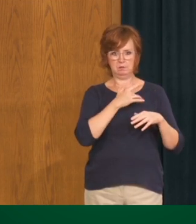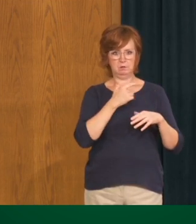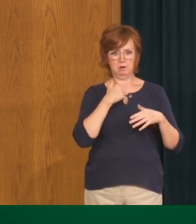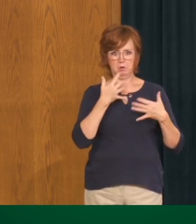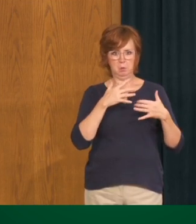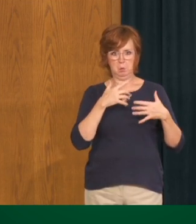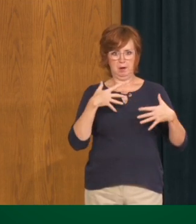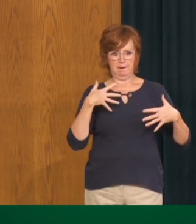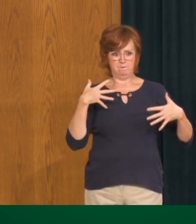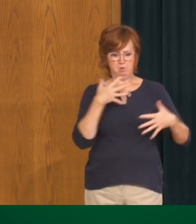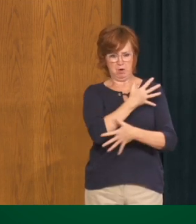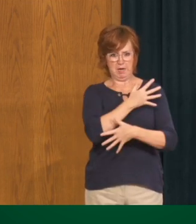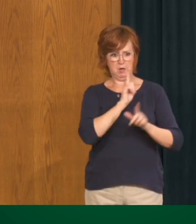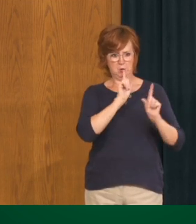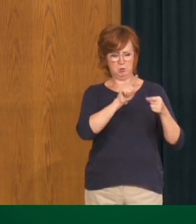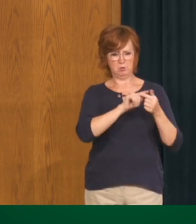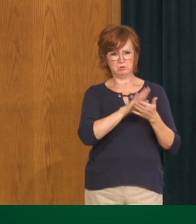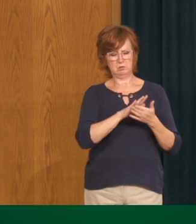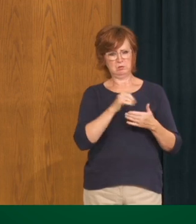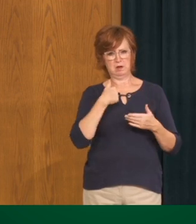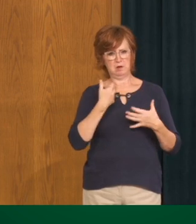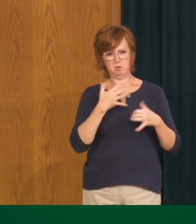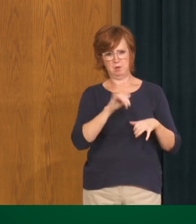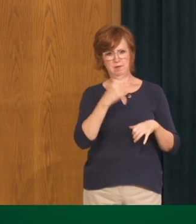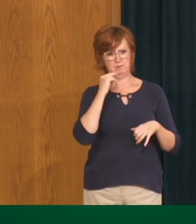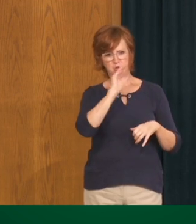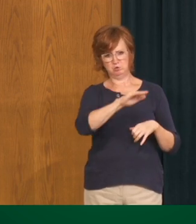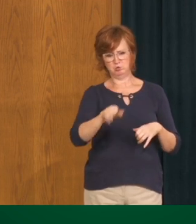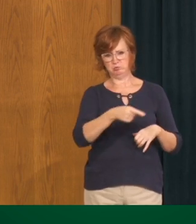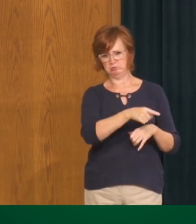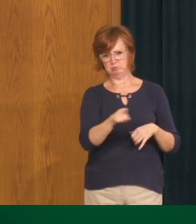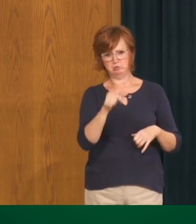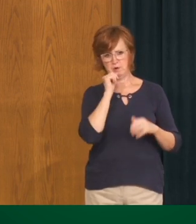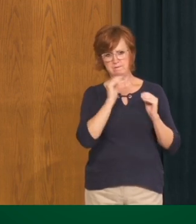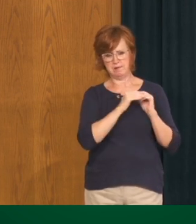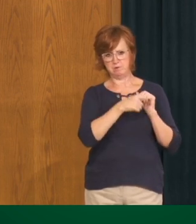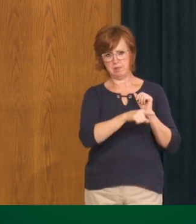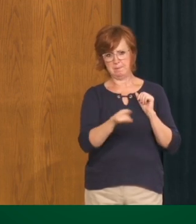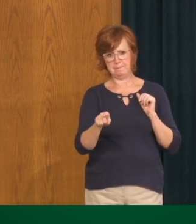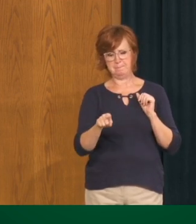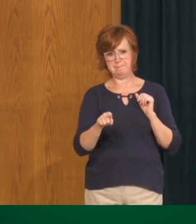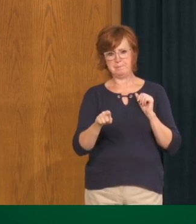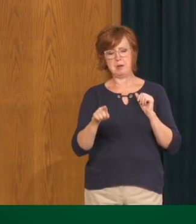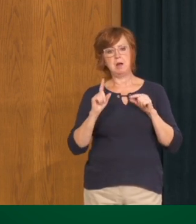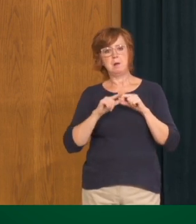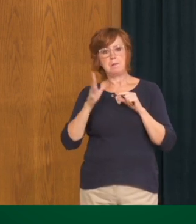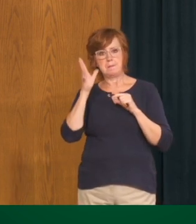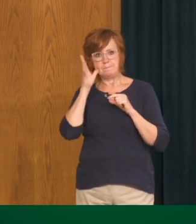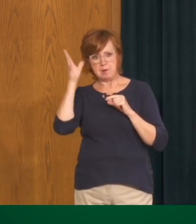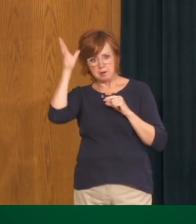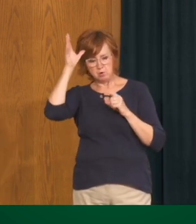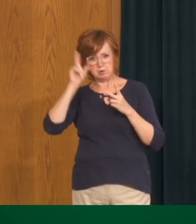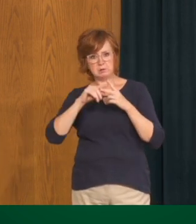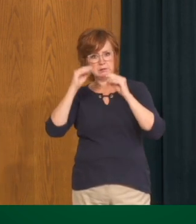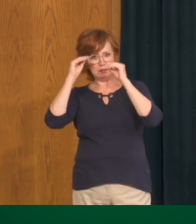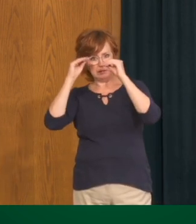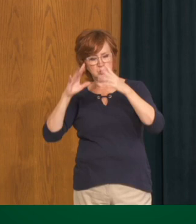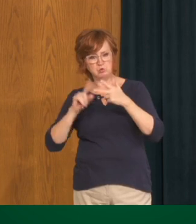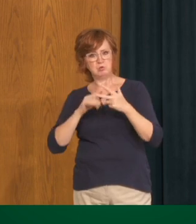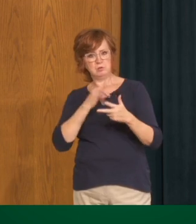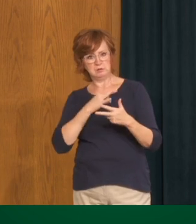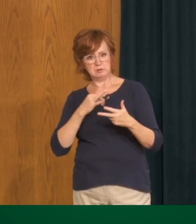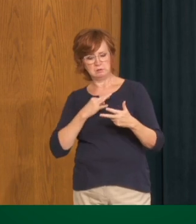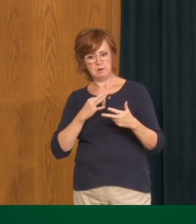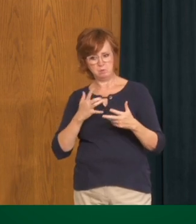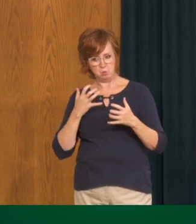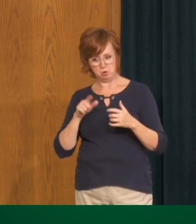Let parents feel comfortable, and same goes with teachers and staff. I think it's really important for us to work together so that everyone feels comfortable, secure, and